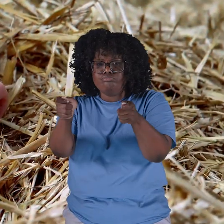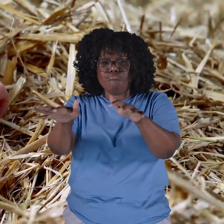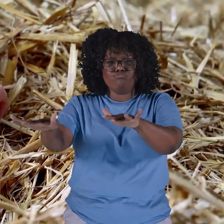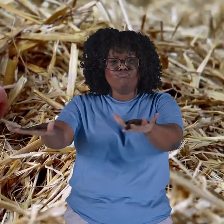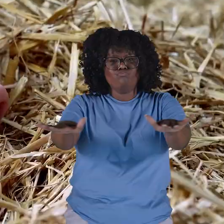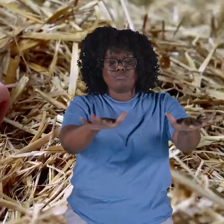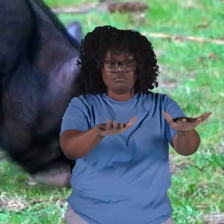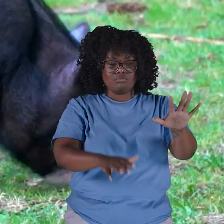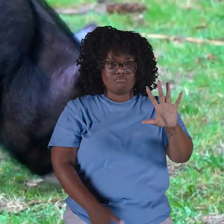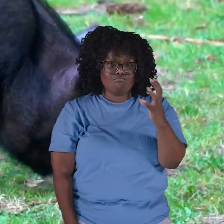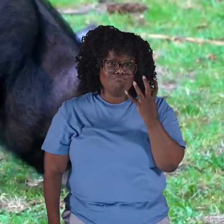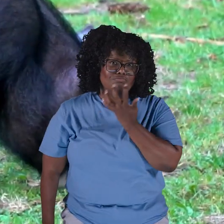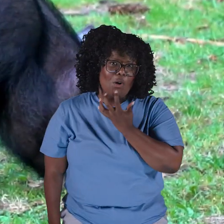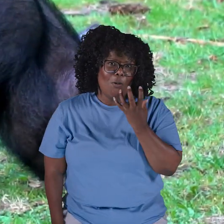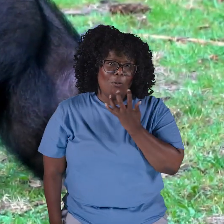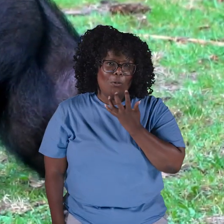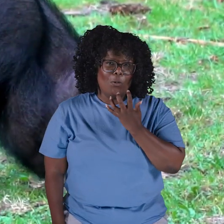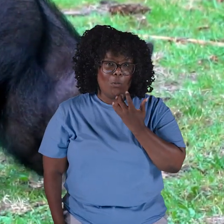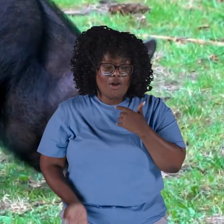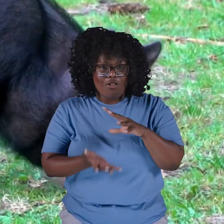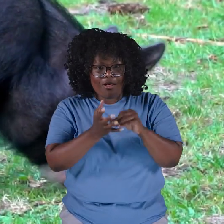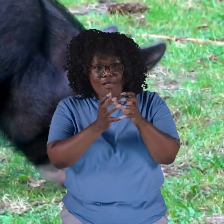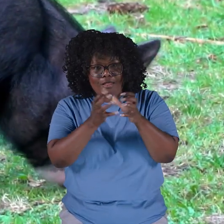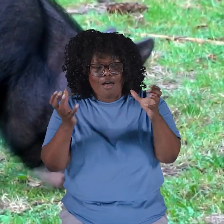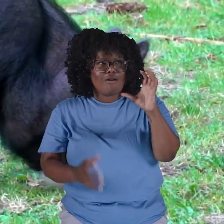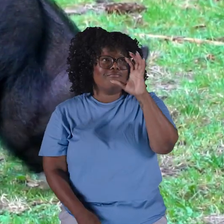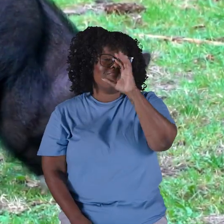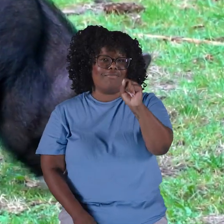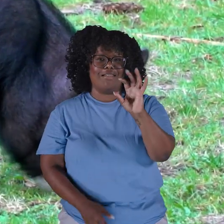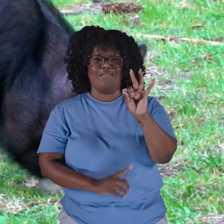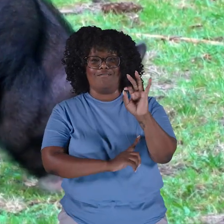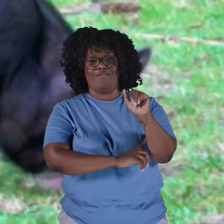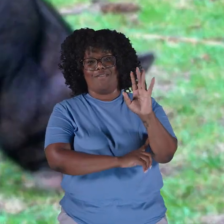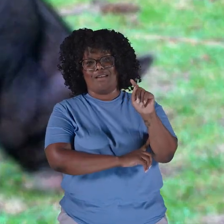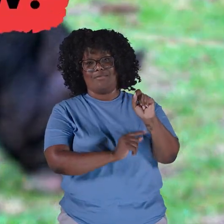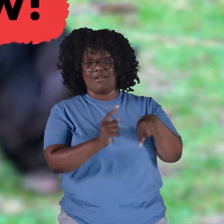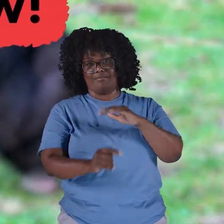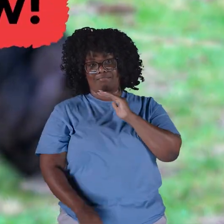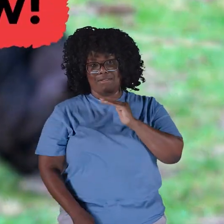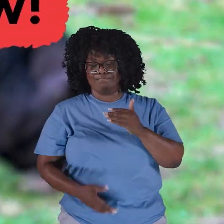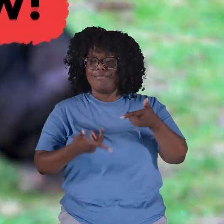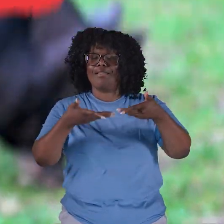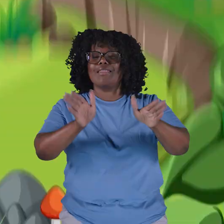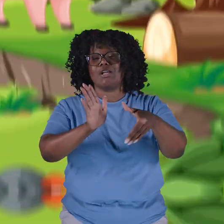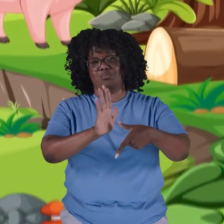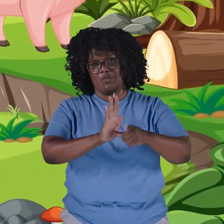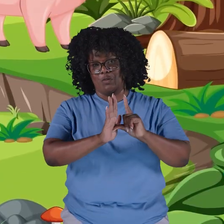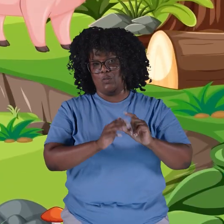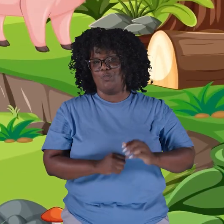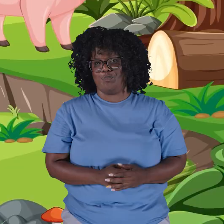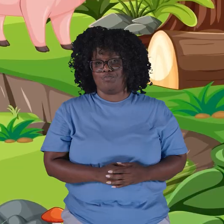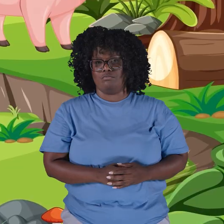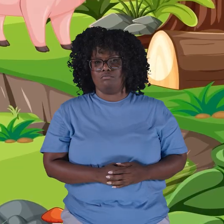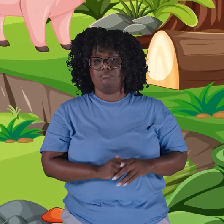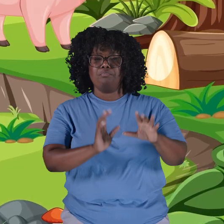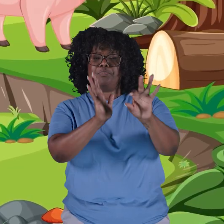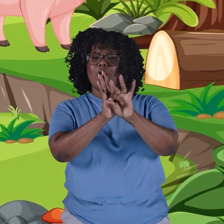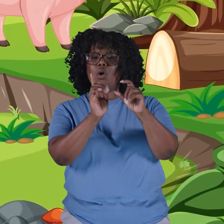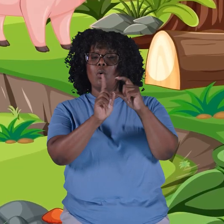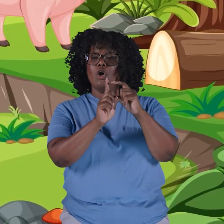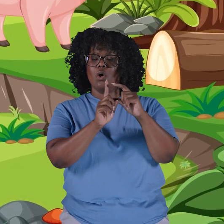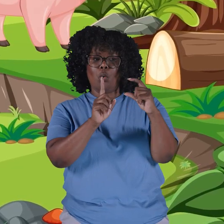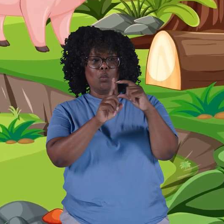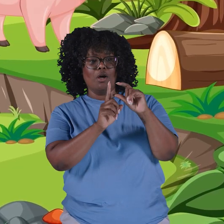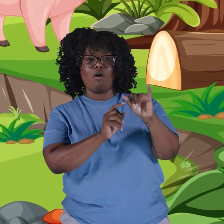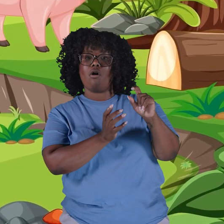Whoa, we have learned some fascinating facts about pigs. Let's review. 1. Choose